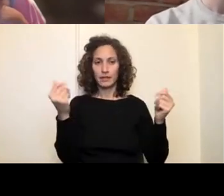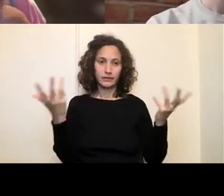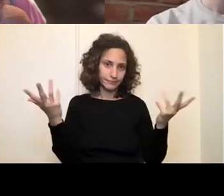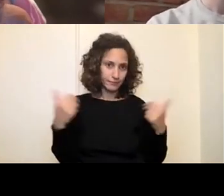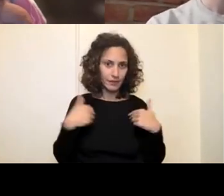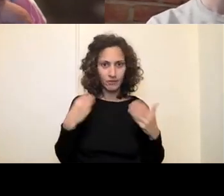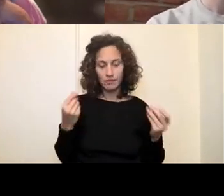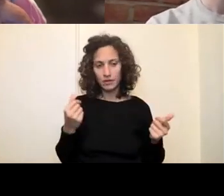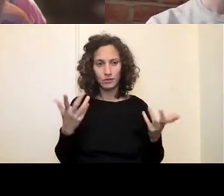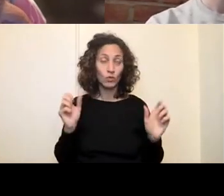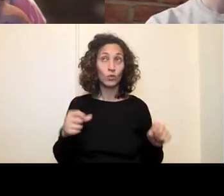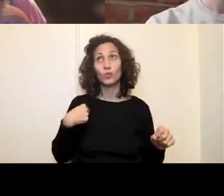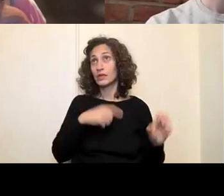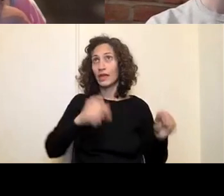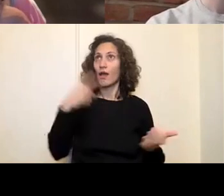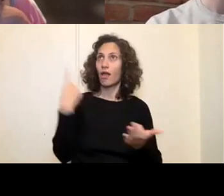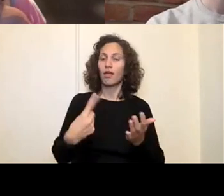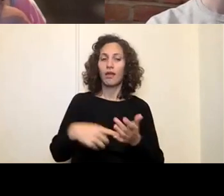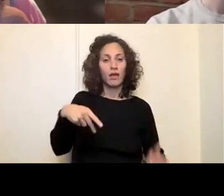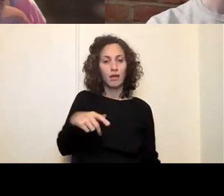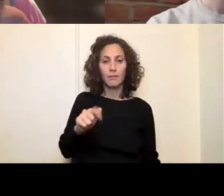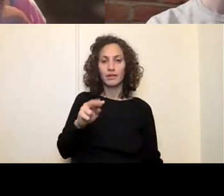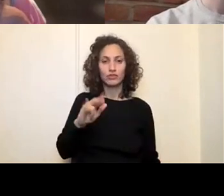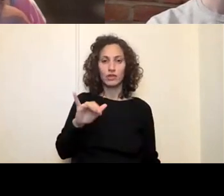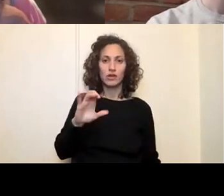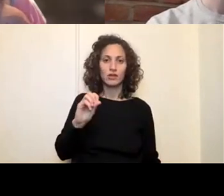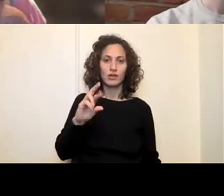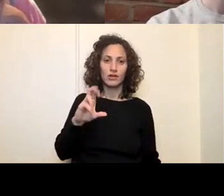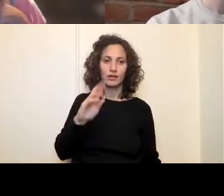We can talk about patriarchy, we can talk about all those things, but